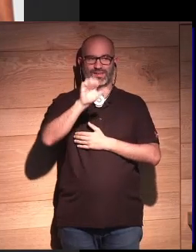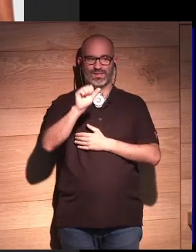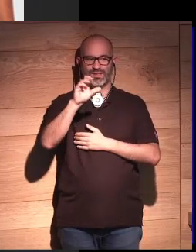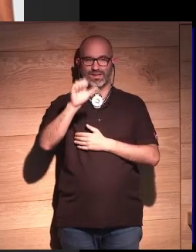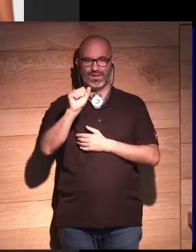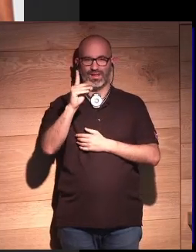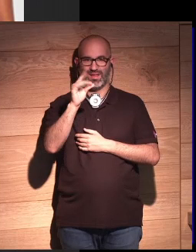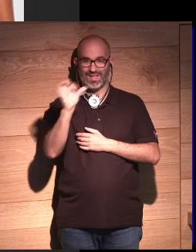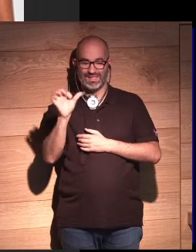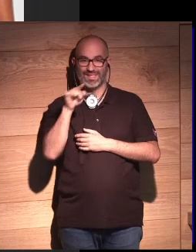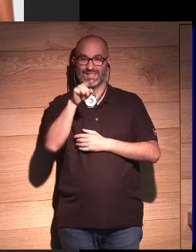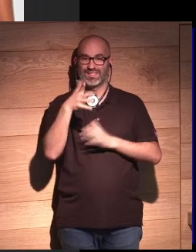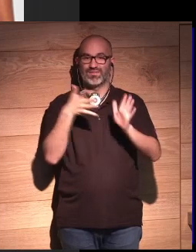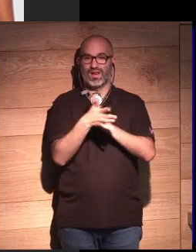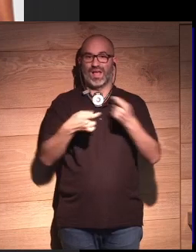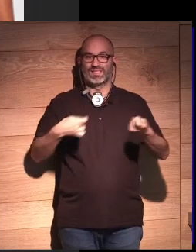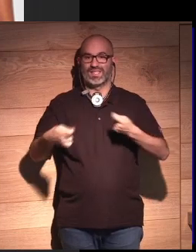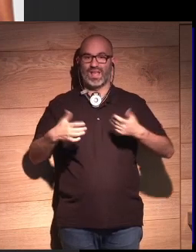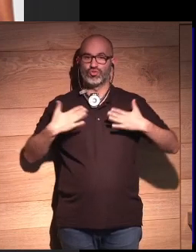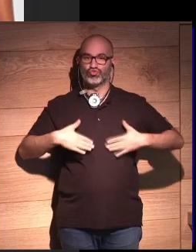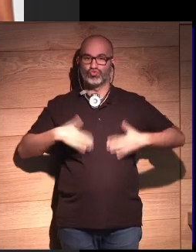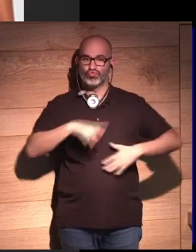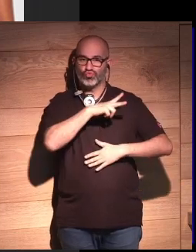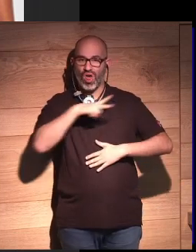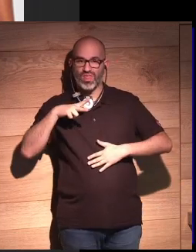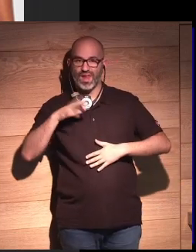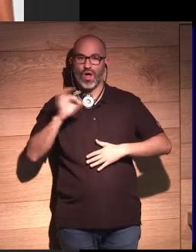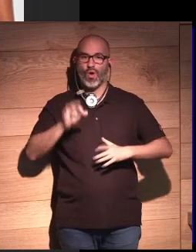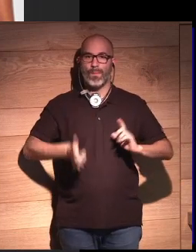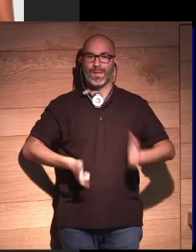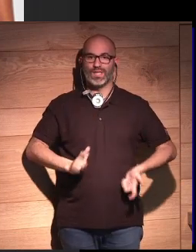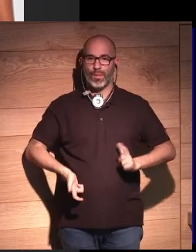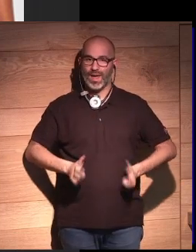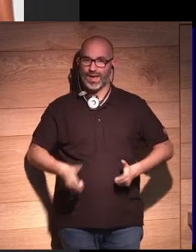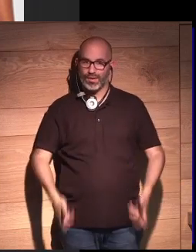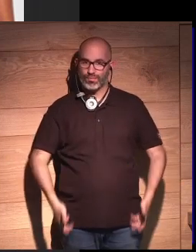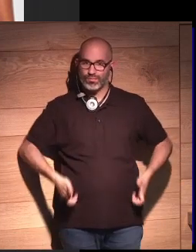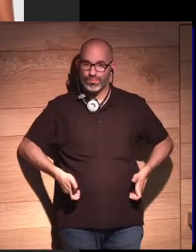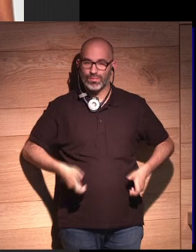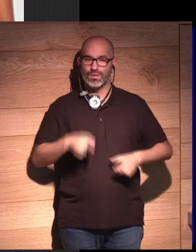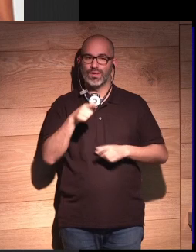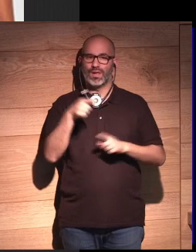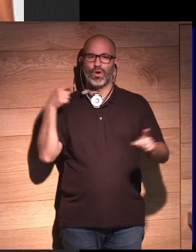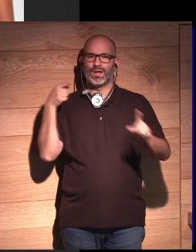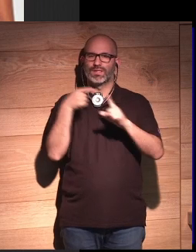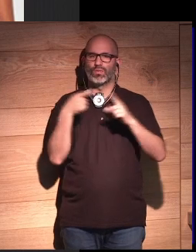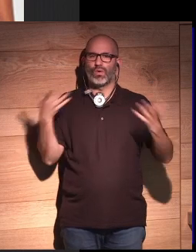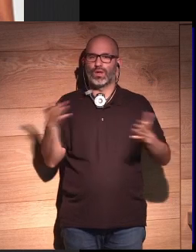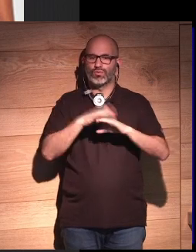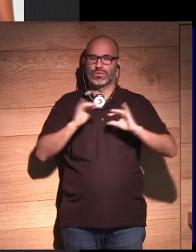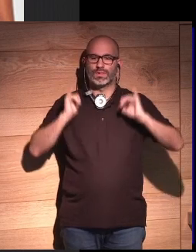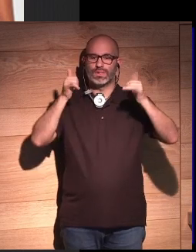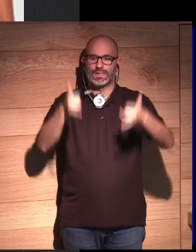jeans to order. So the idea was that the shop was at New Frontier. You would come in, we would take your measurements, send it to